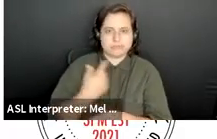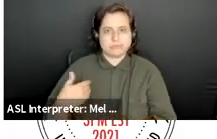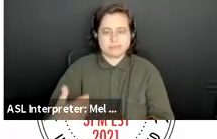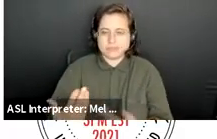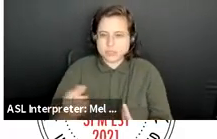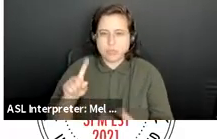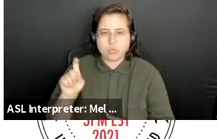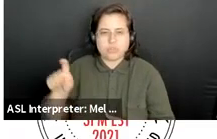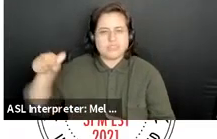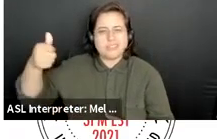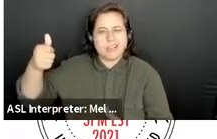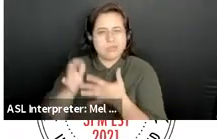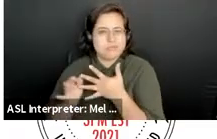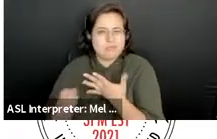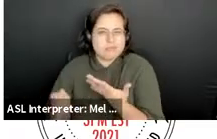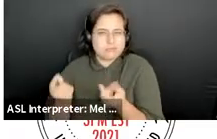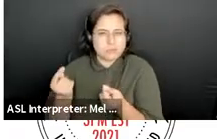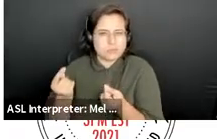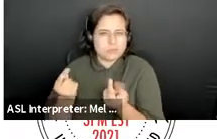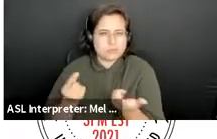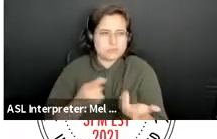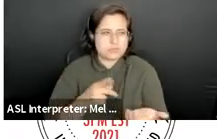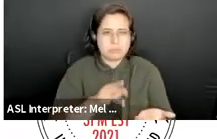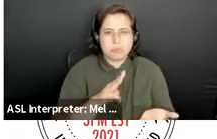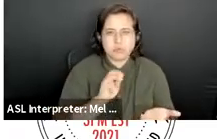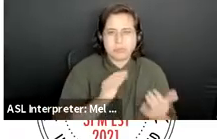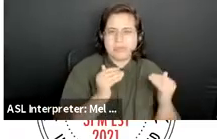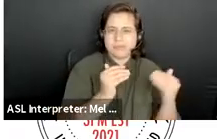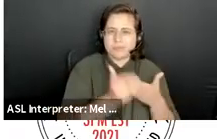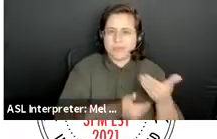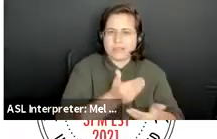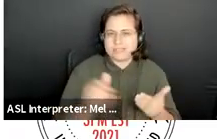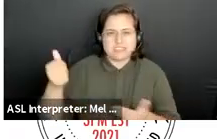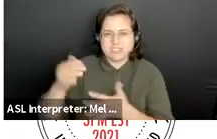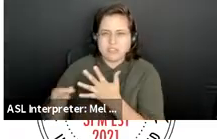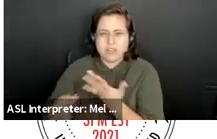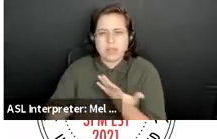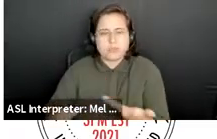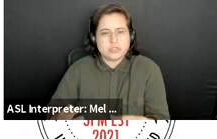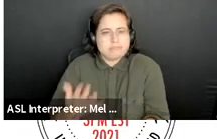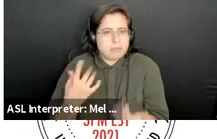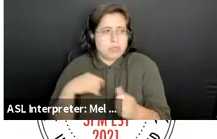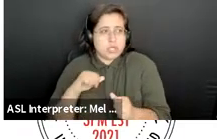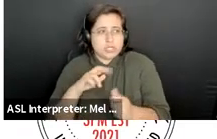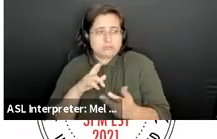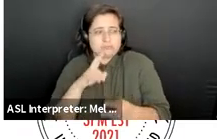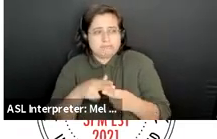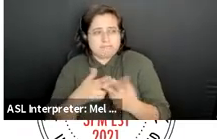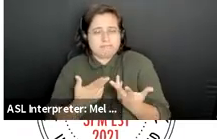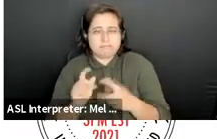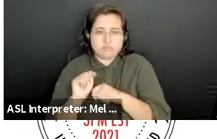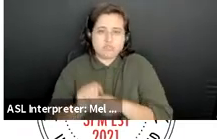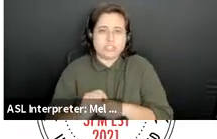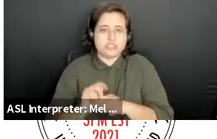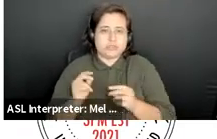what alternatives might you have beyond premium processing? And I wonder, Liz, if this might be a space where we could touch on the traditional